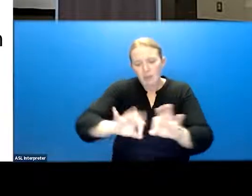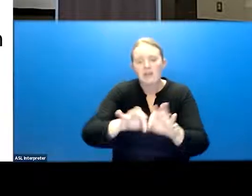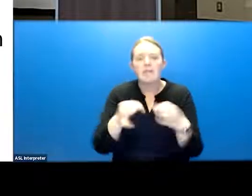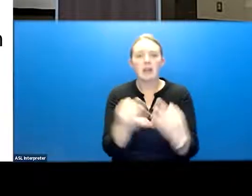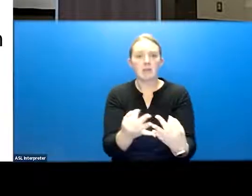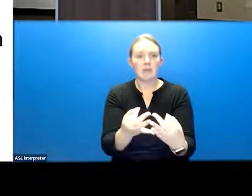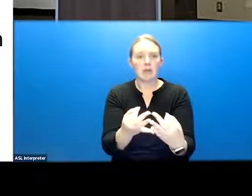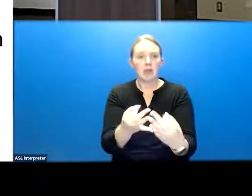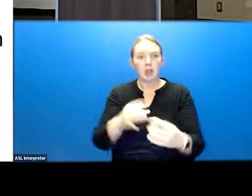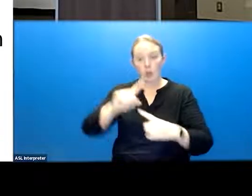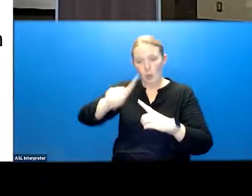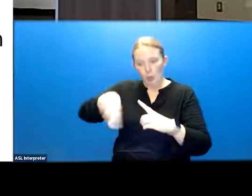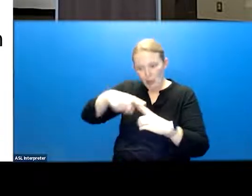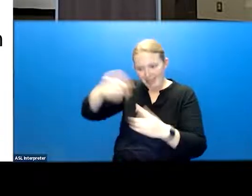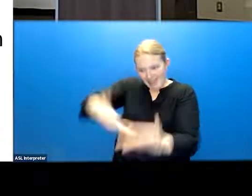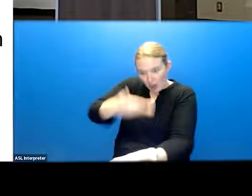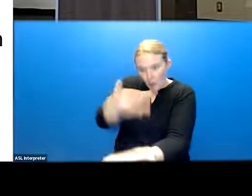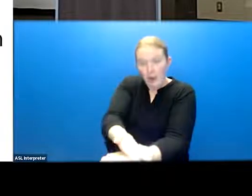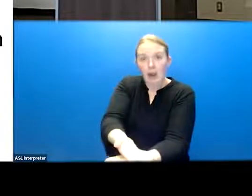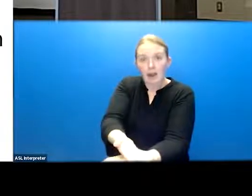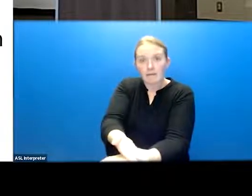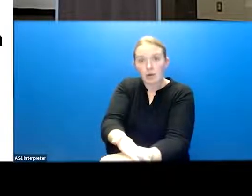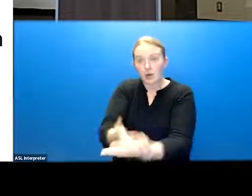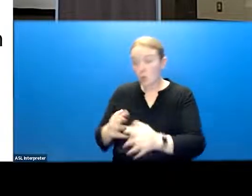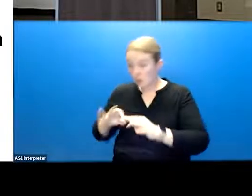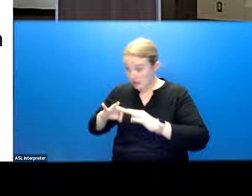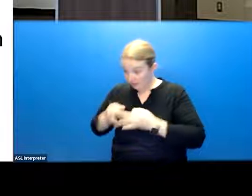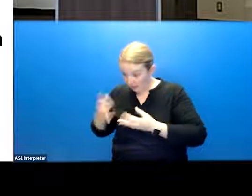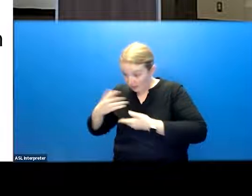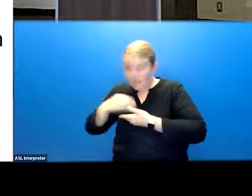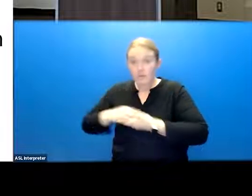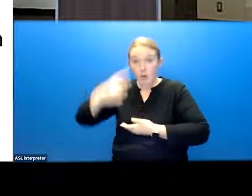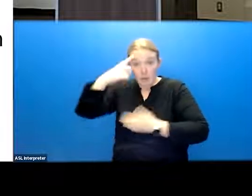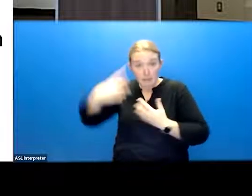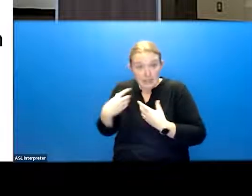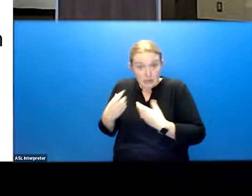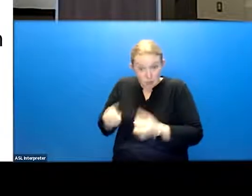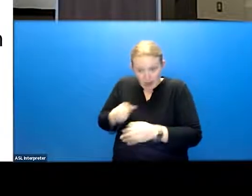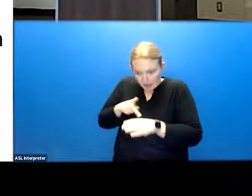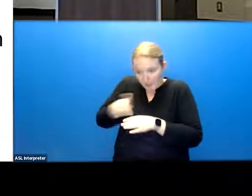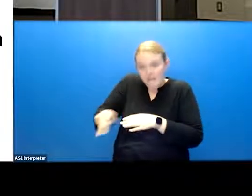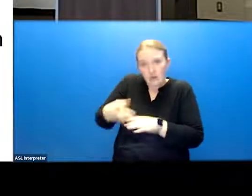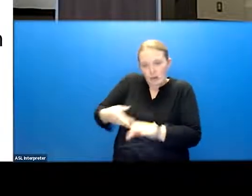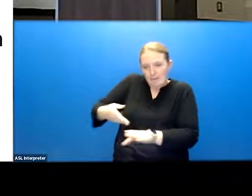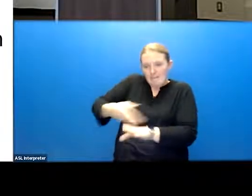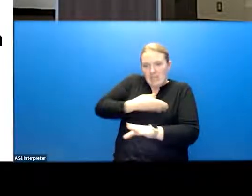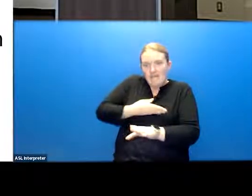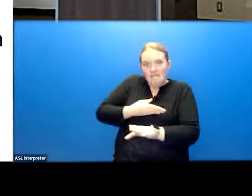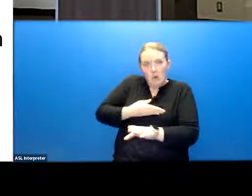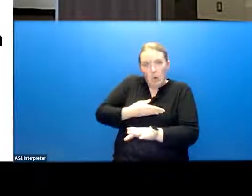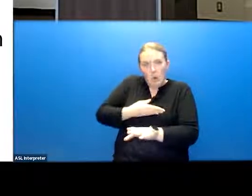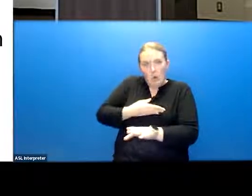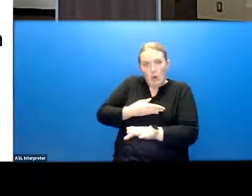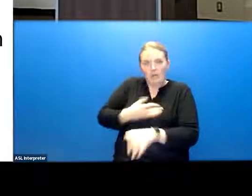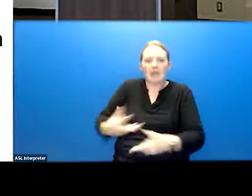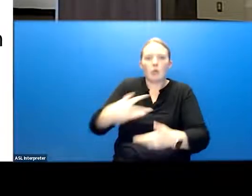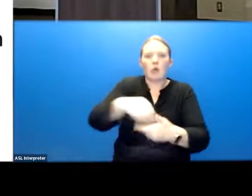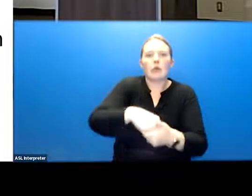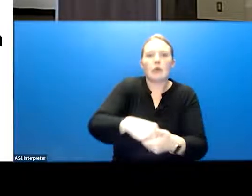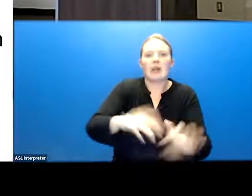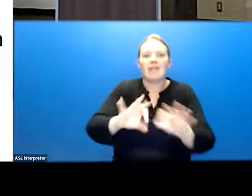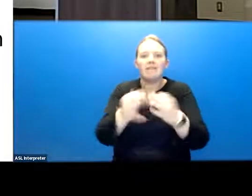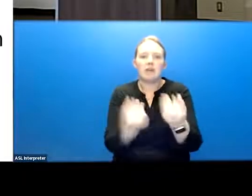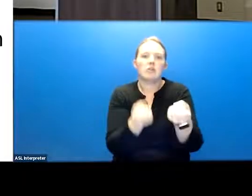once they get to your services. Did they have contact with mental health professionals prior to engaging in family support and